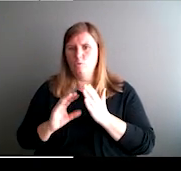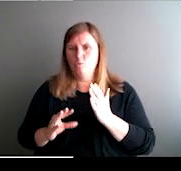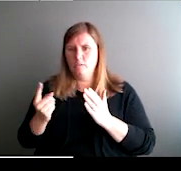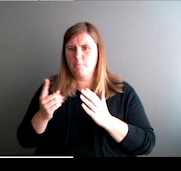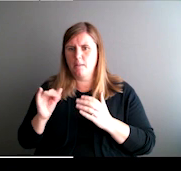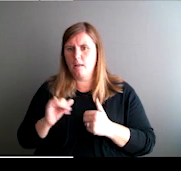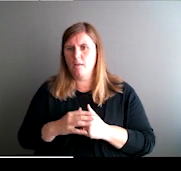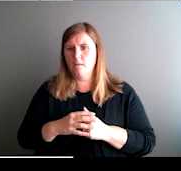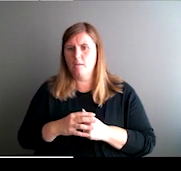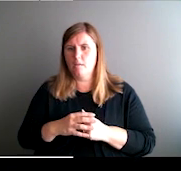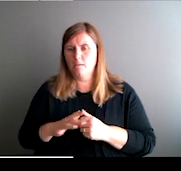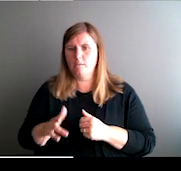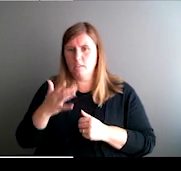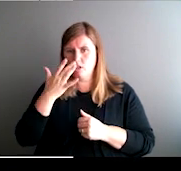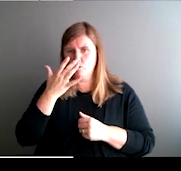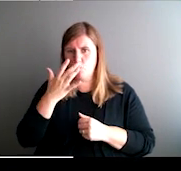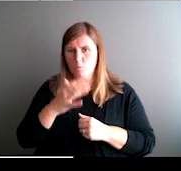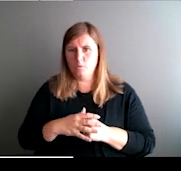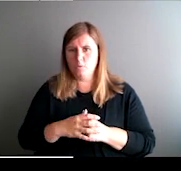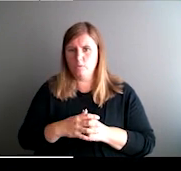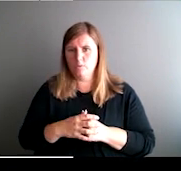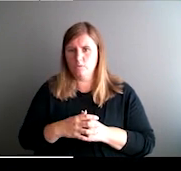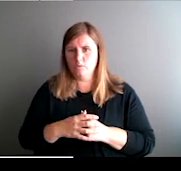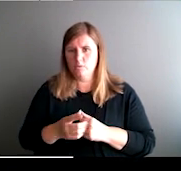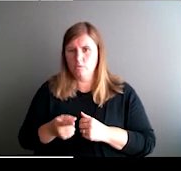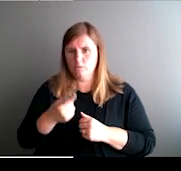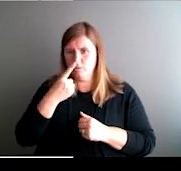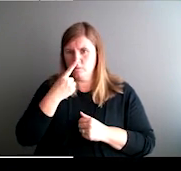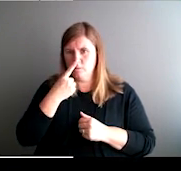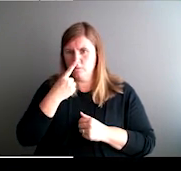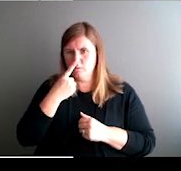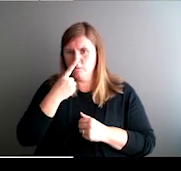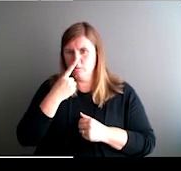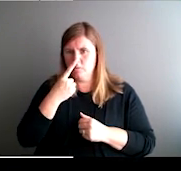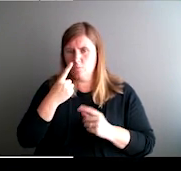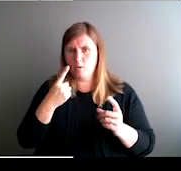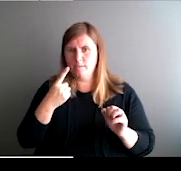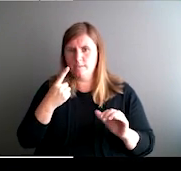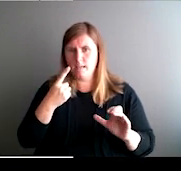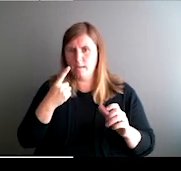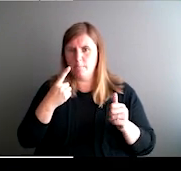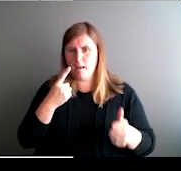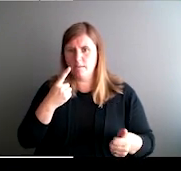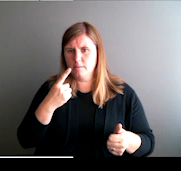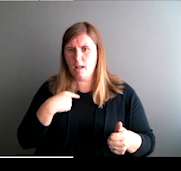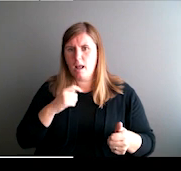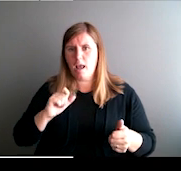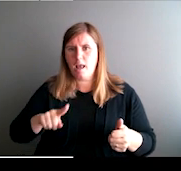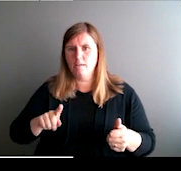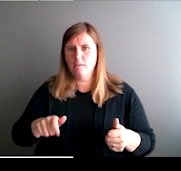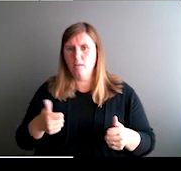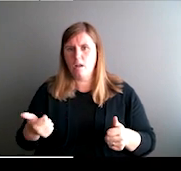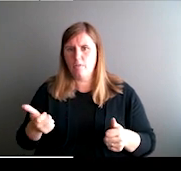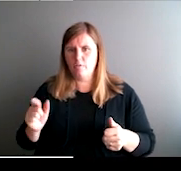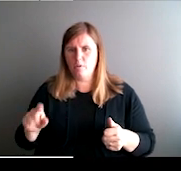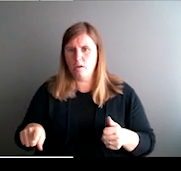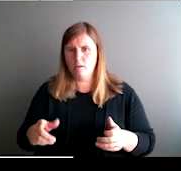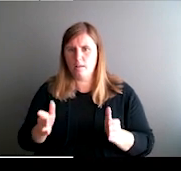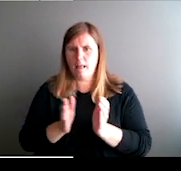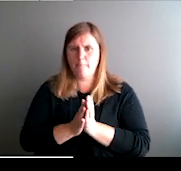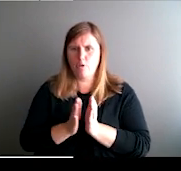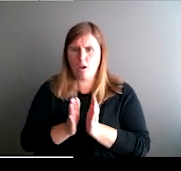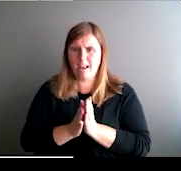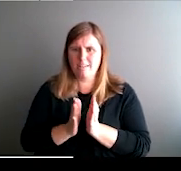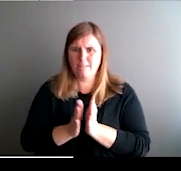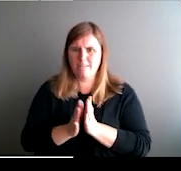something like, touch your nose. The student touched their nose, 1 second went by, and I asked them to do something else. Clap your hands.